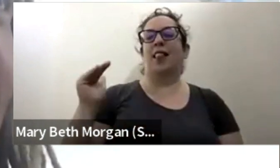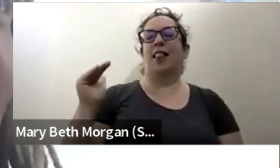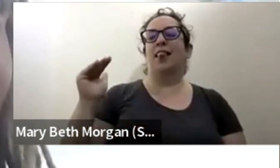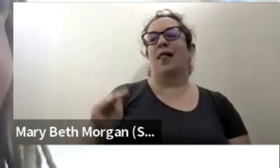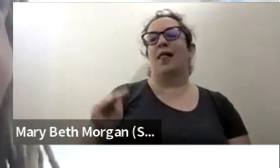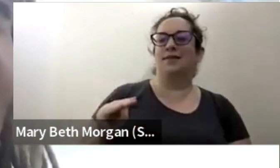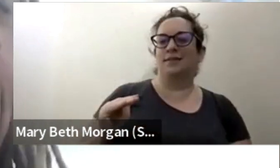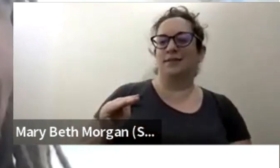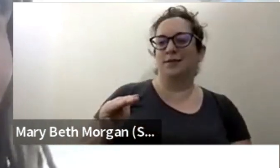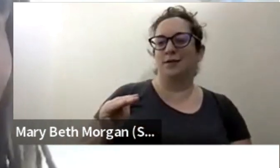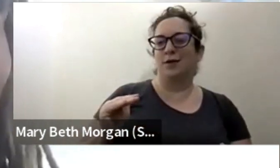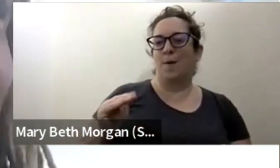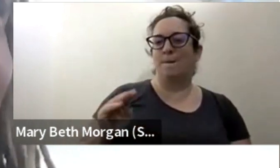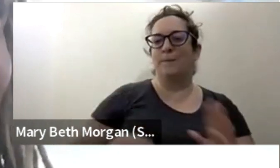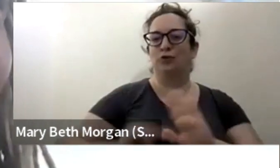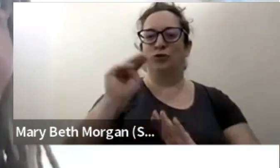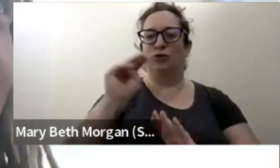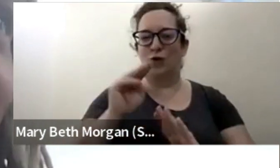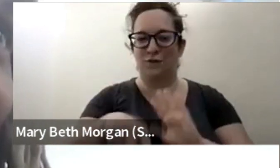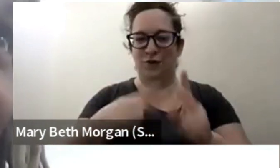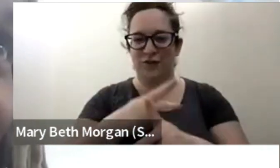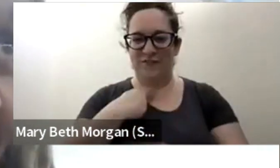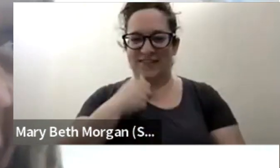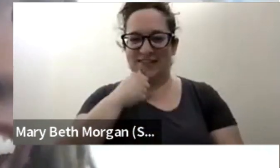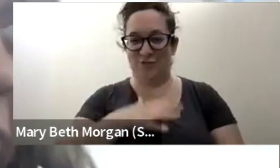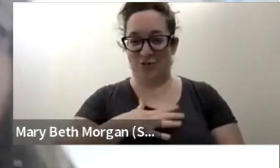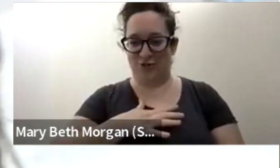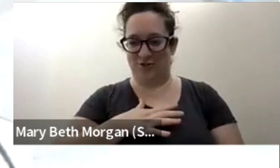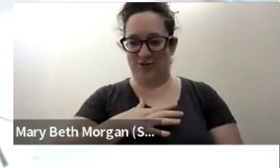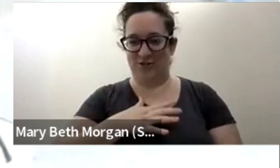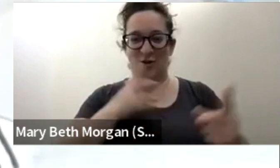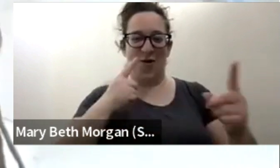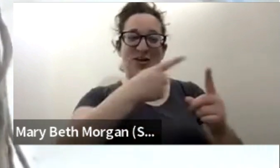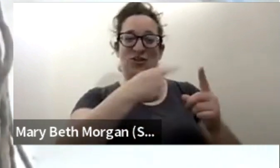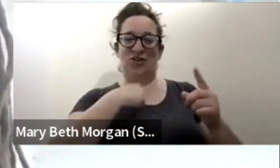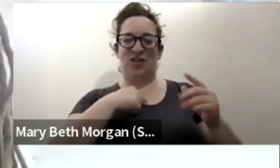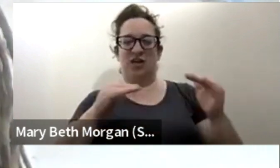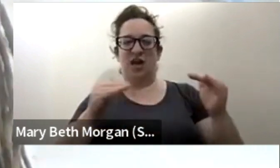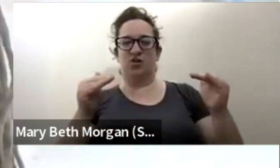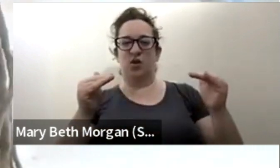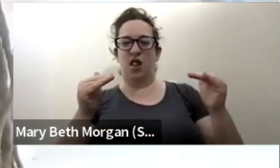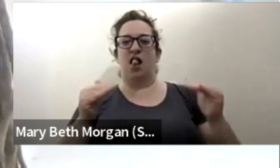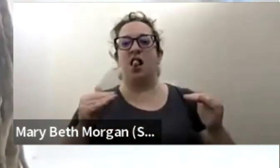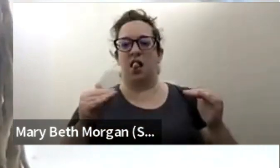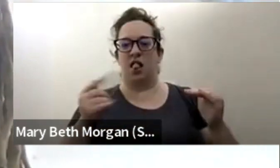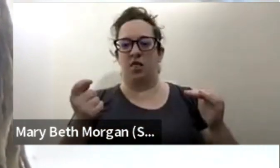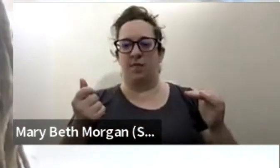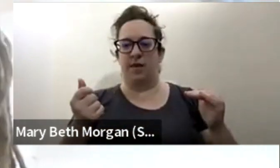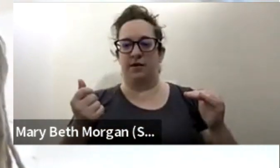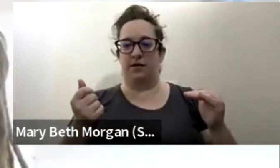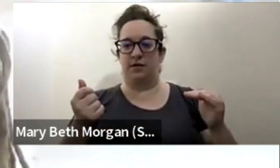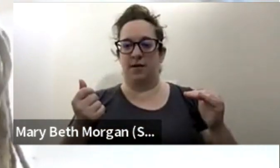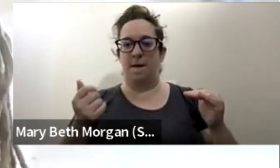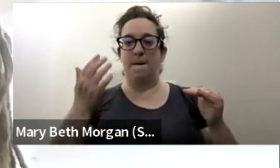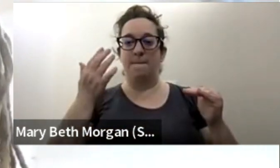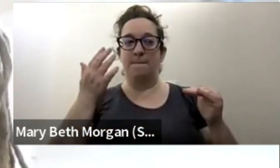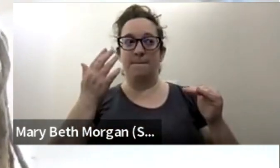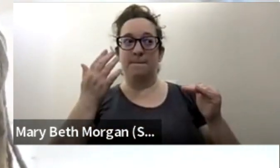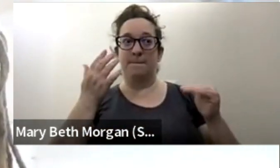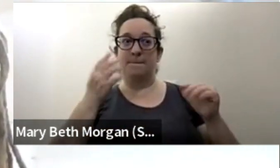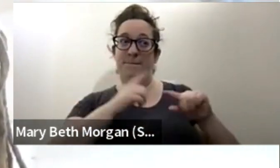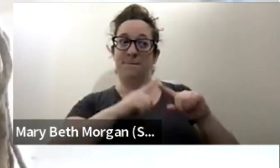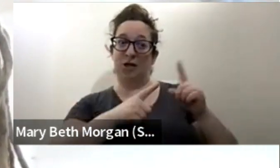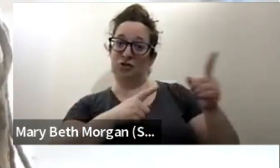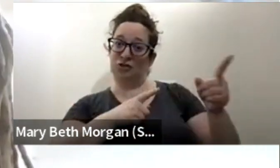like a less mature version of the sister. But is that what's really happening at the play? So